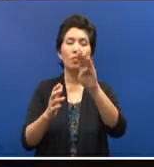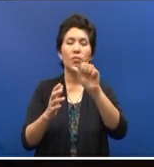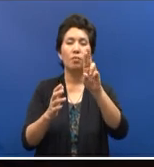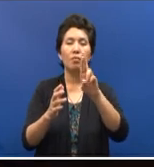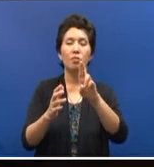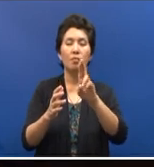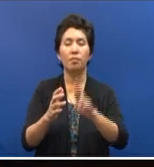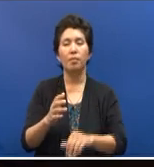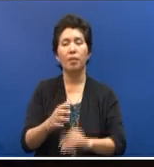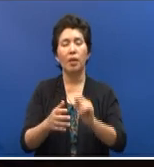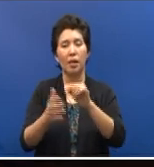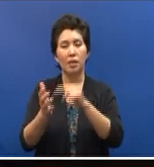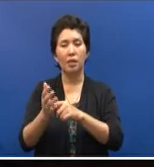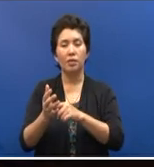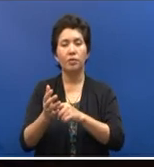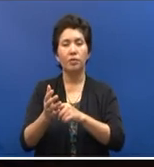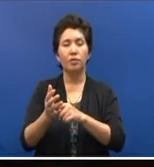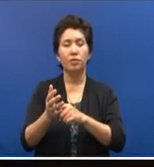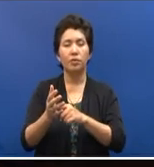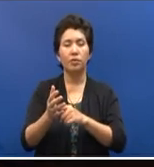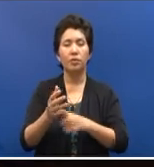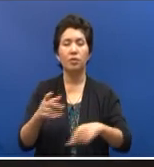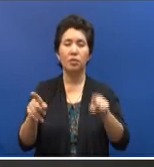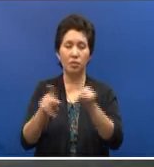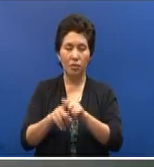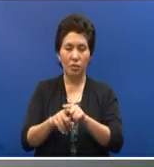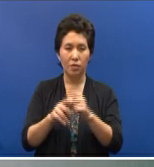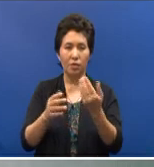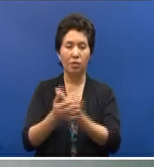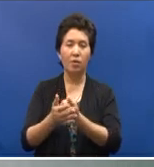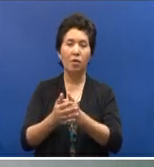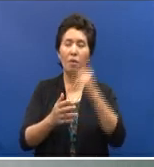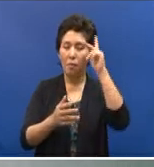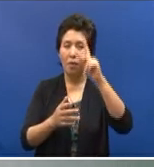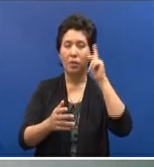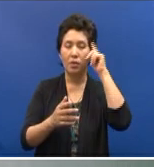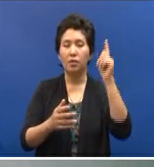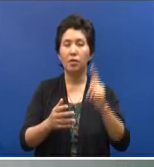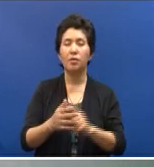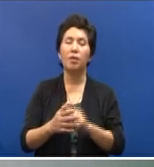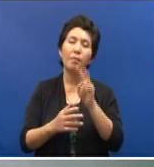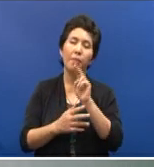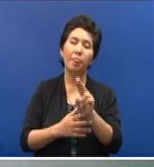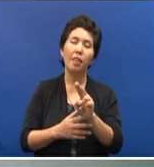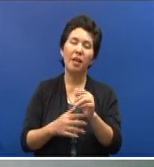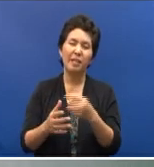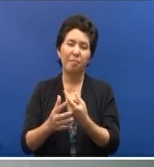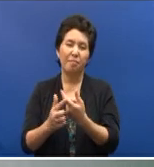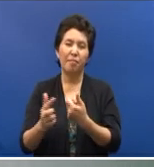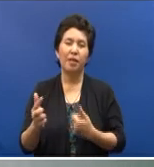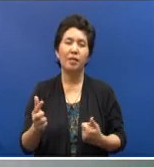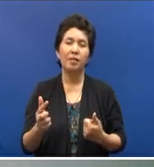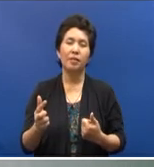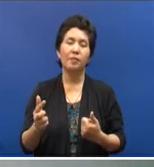So these lineages also view marriage as a political union rather than a